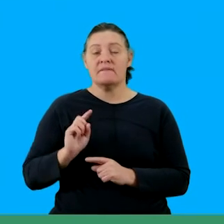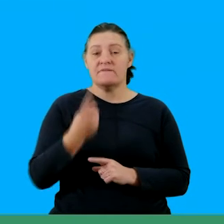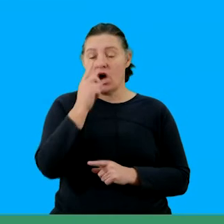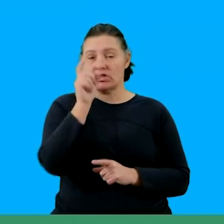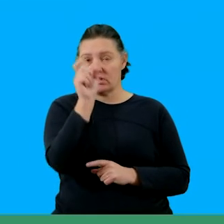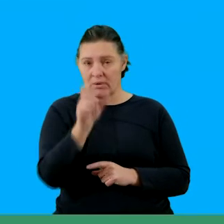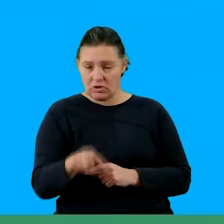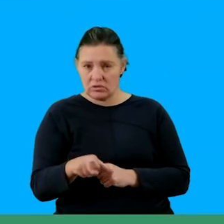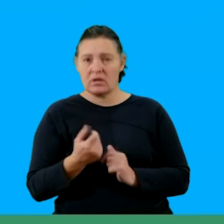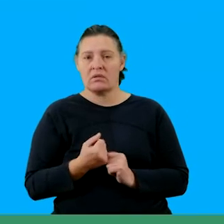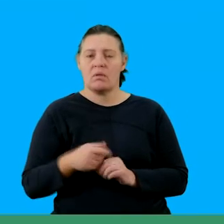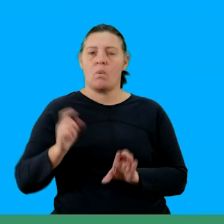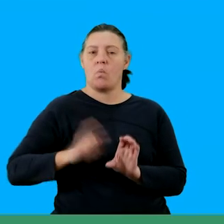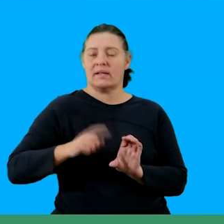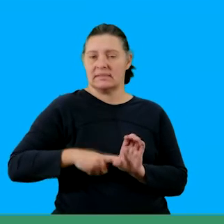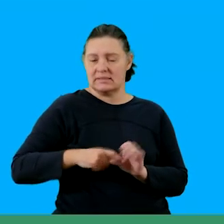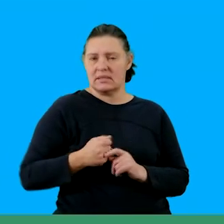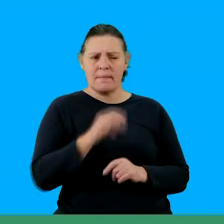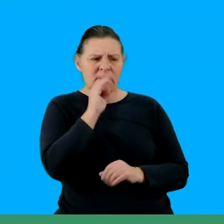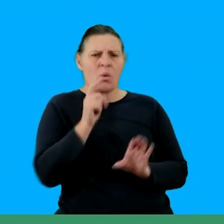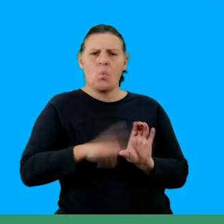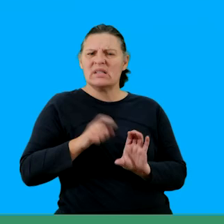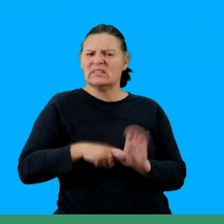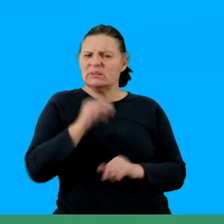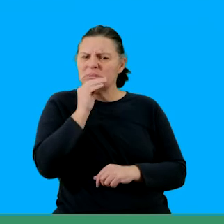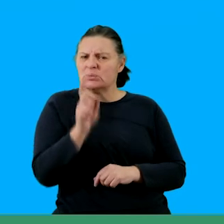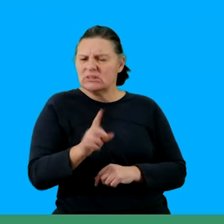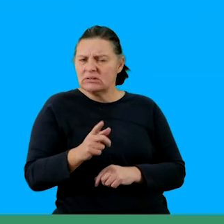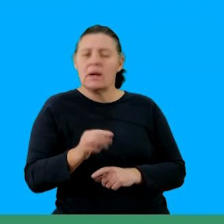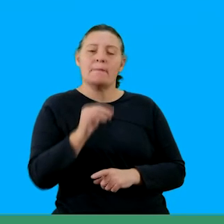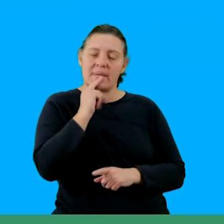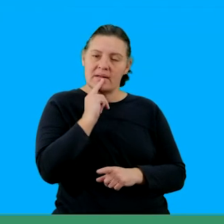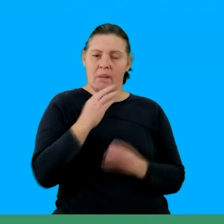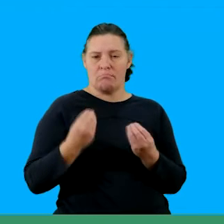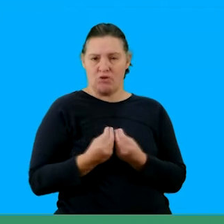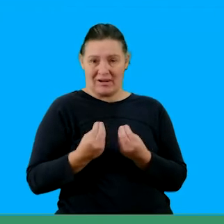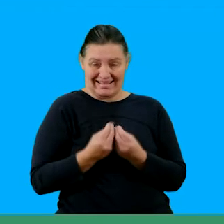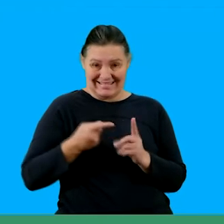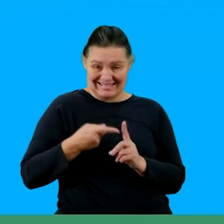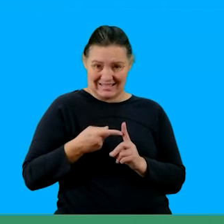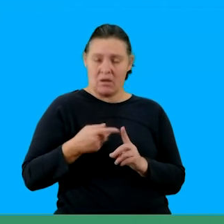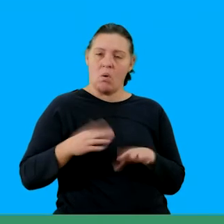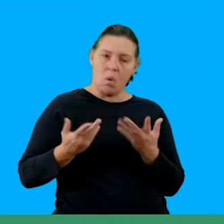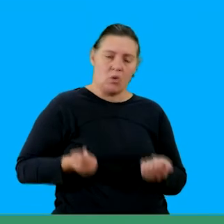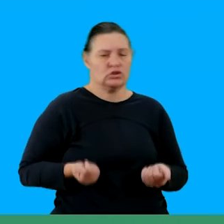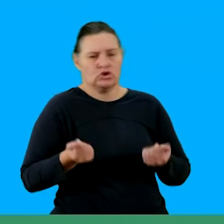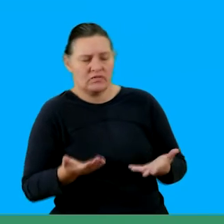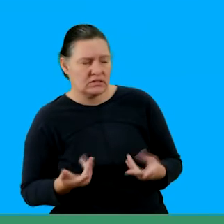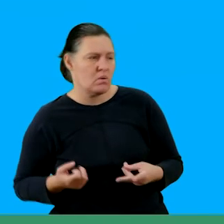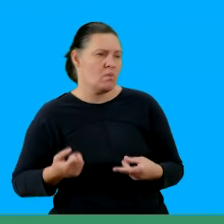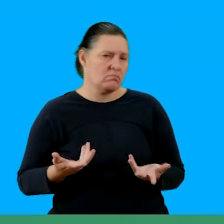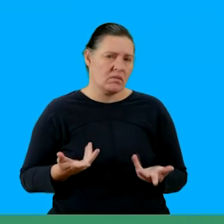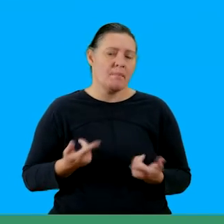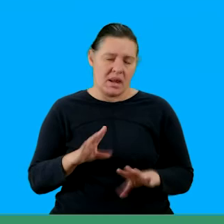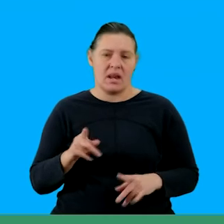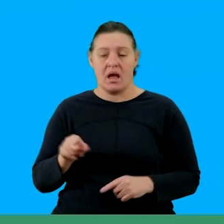first terminology is the term quality. What do we mean by that? It refers to a product, or services